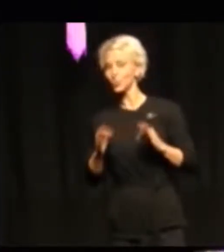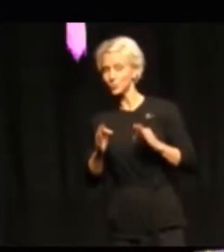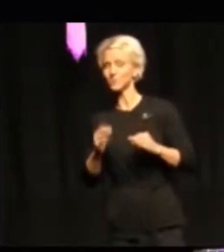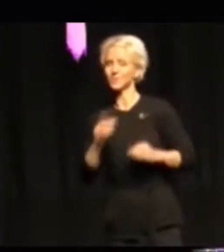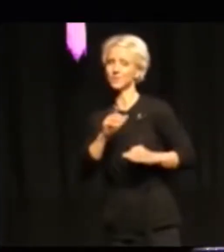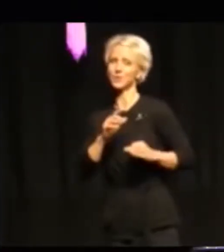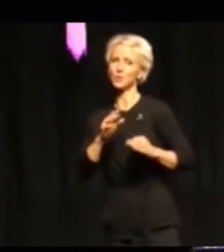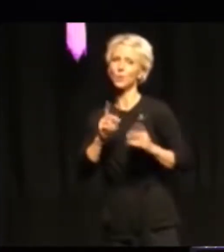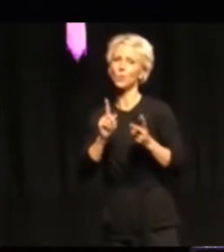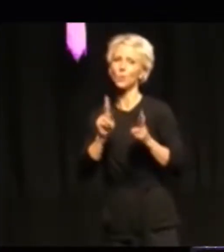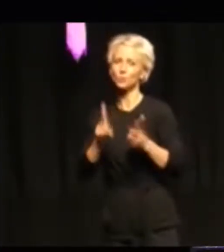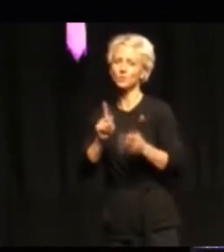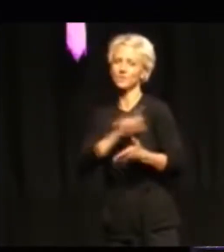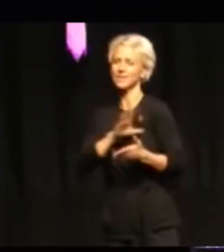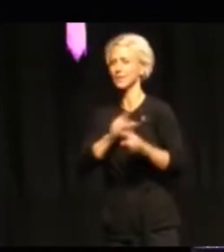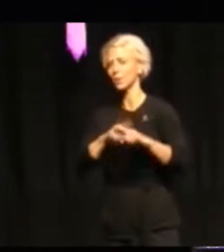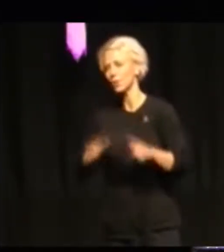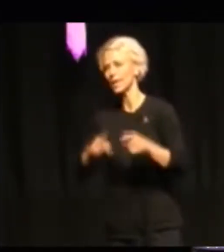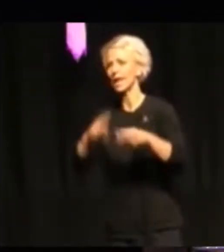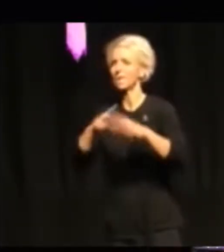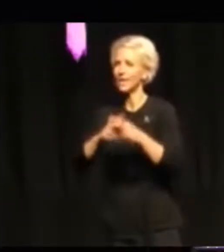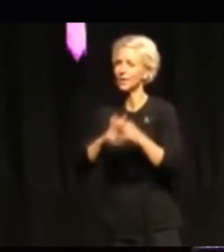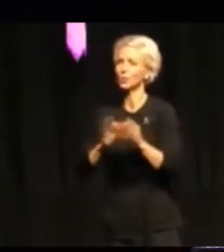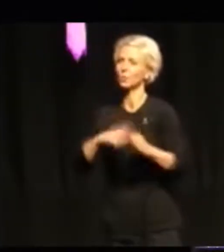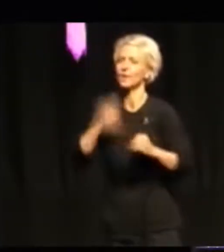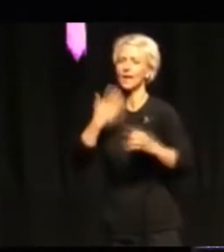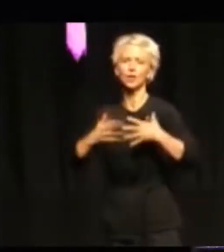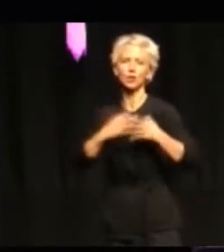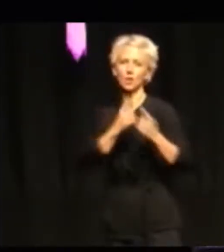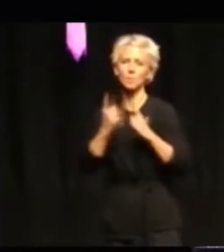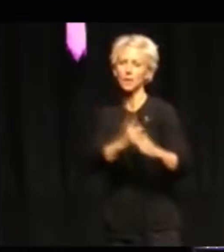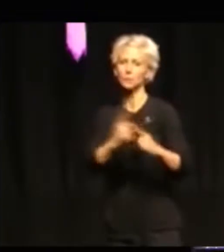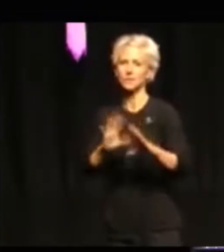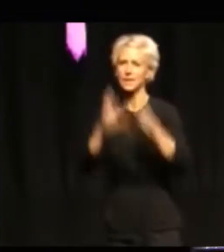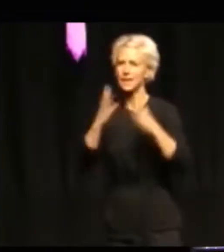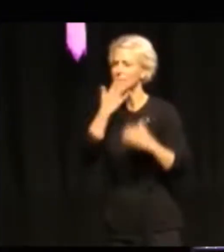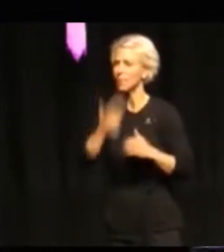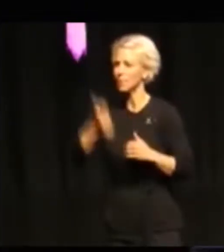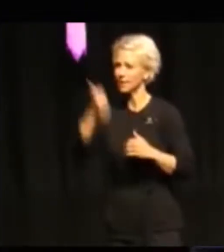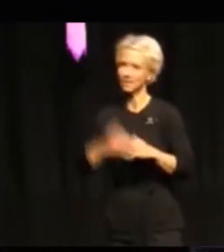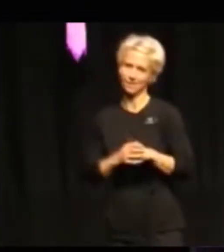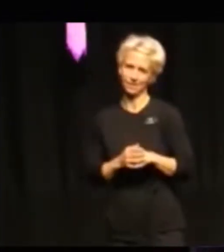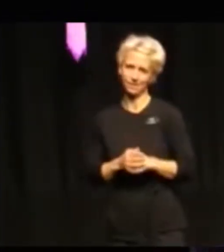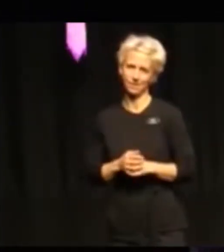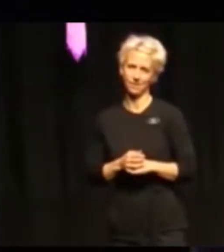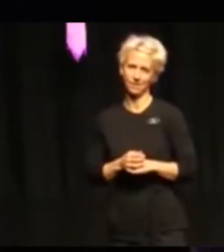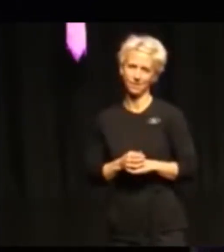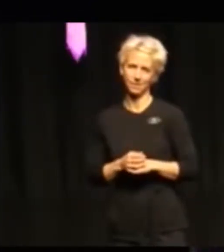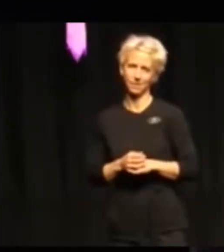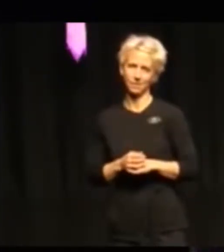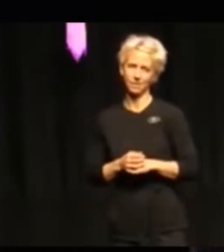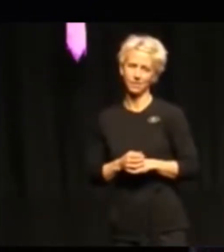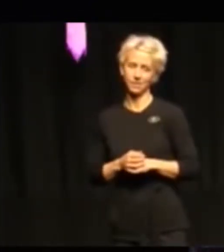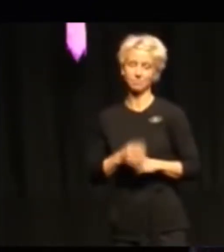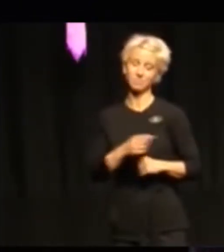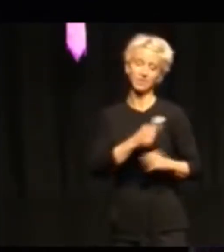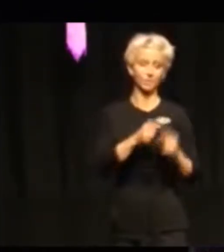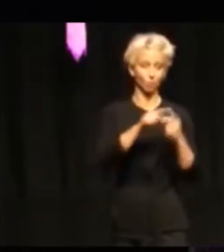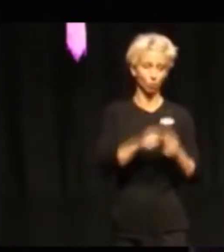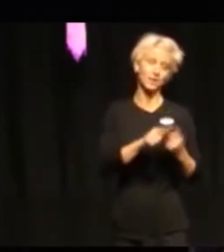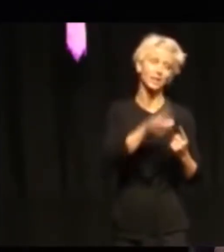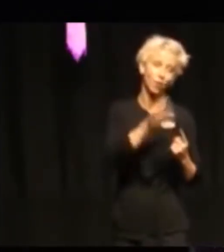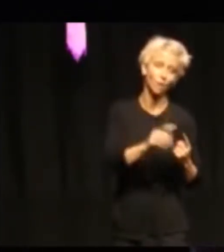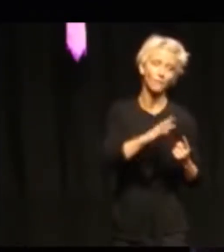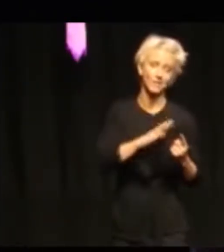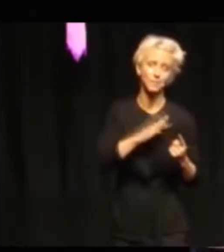better. The first one, you don't really need a bunch of people sitting around a room to tell you about. But the second one, all this